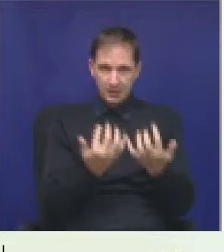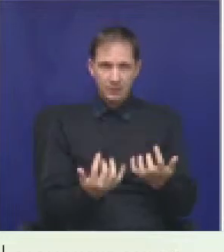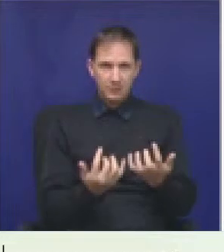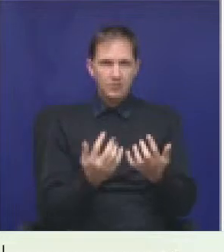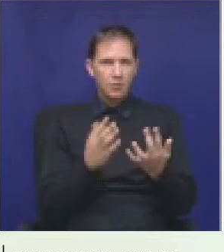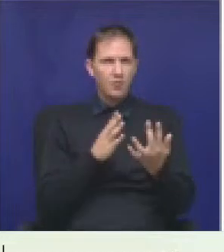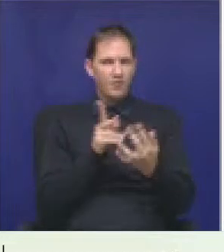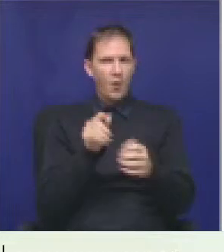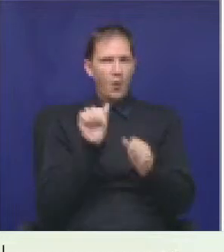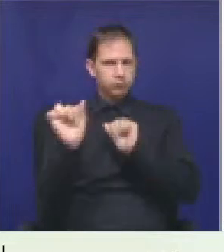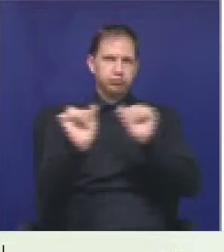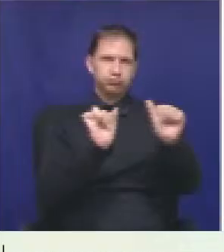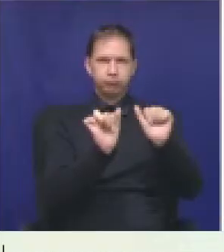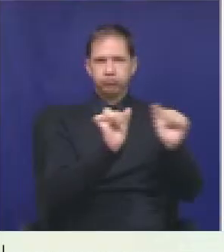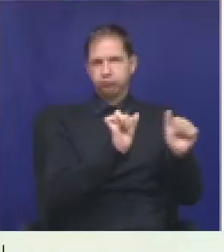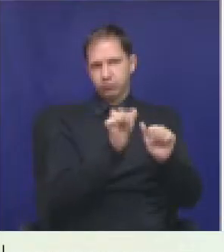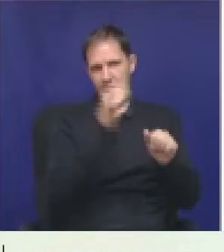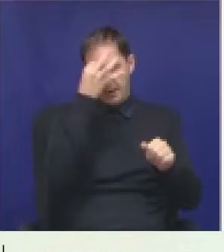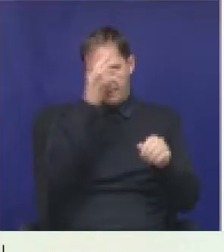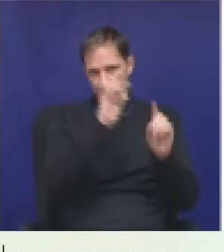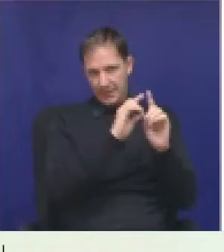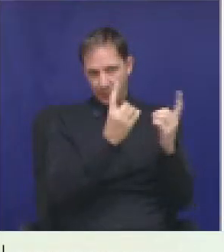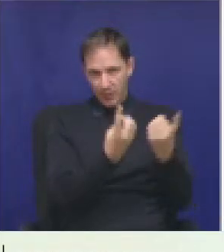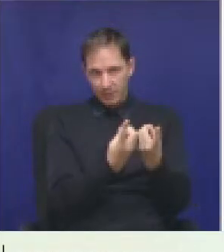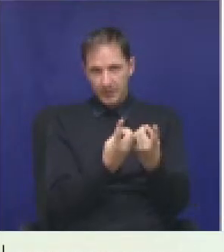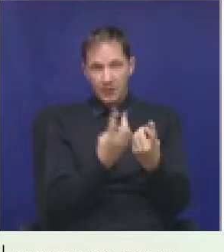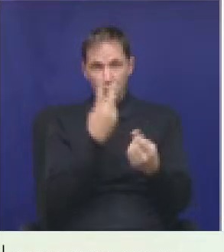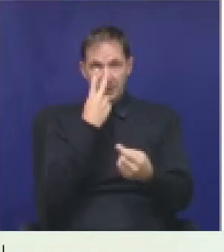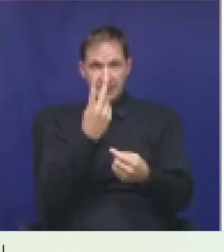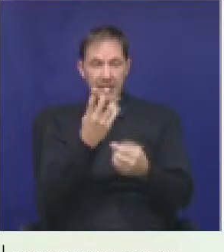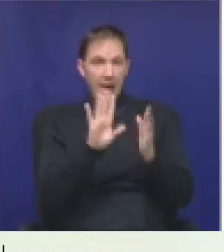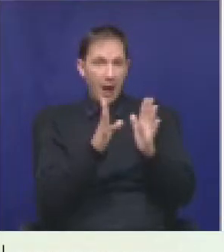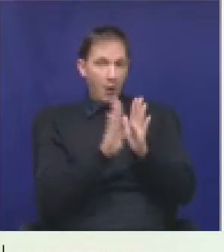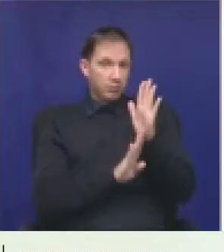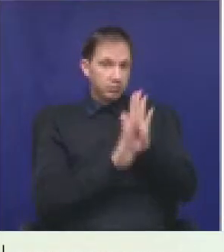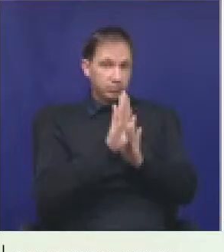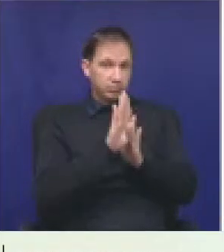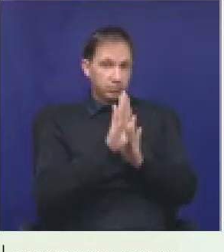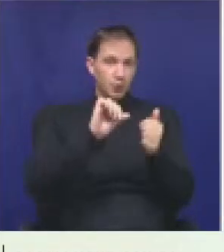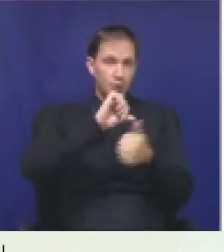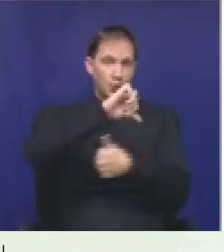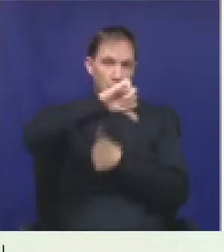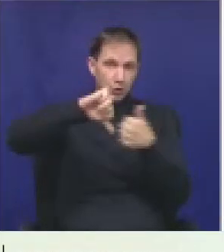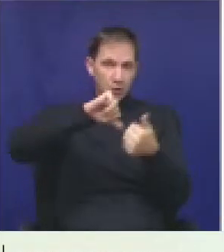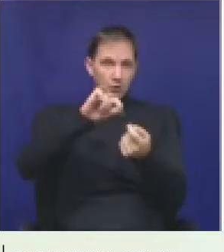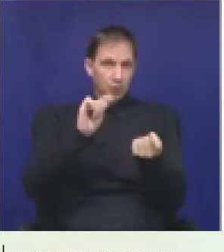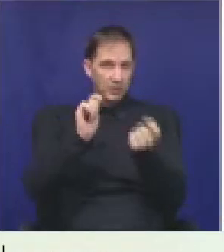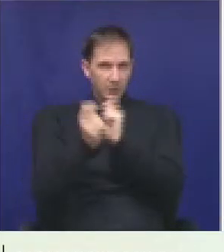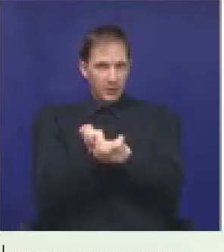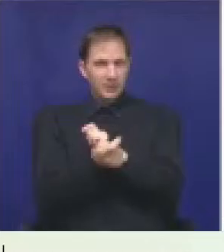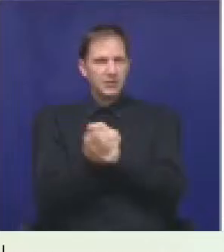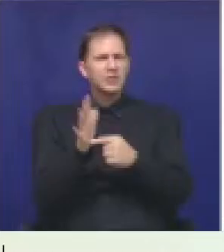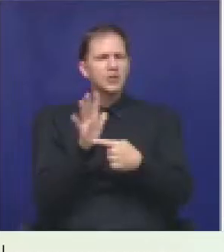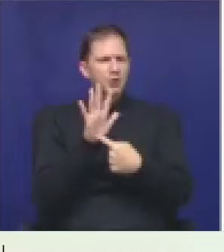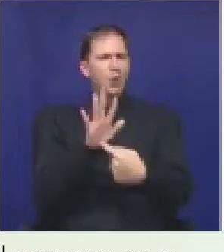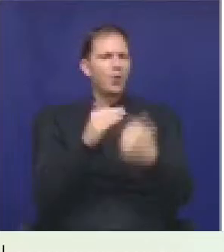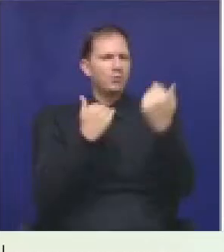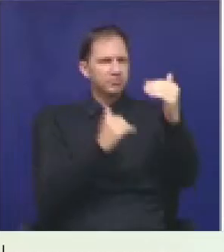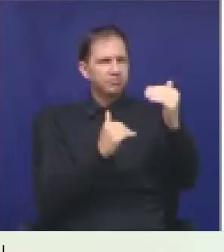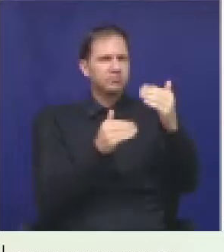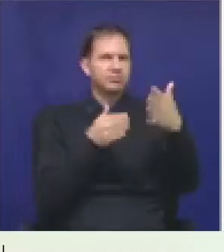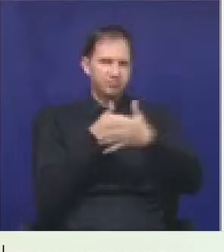organs. The statistics that relate to our progress of social transformation continue to reflect progress and constraints. This